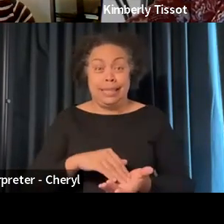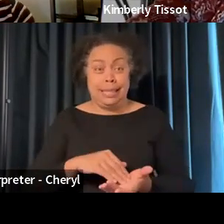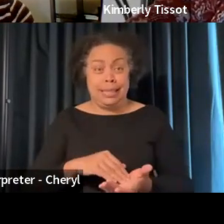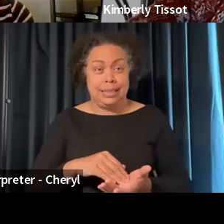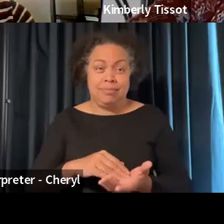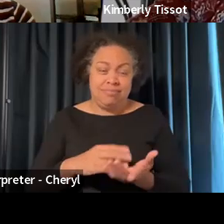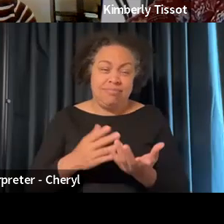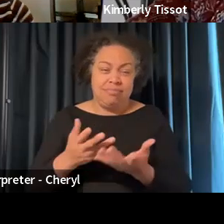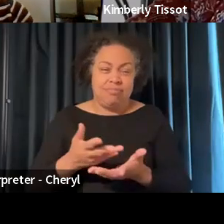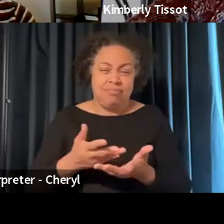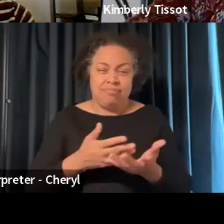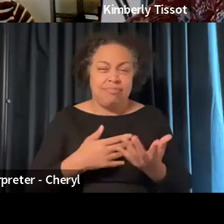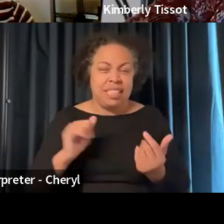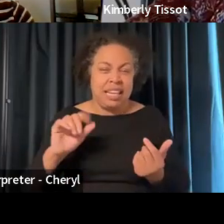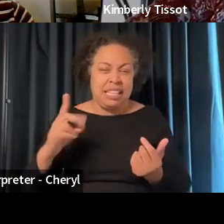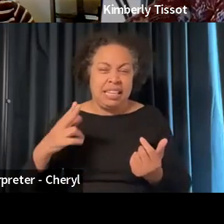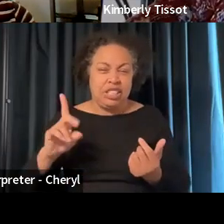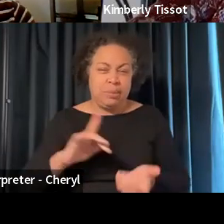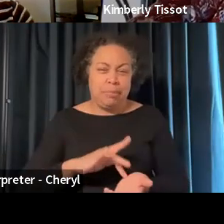ADHD medicine.